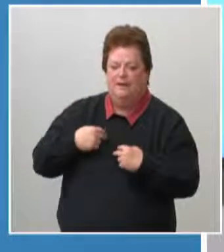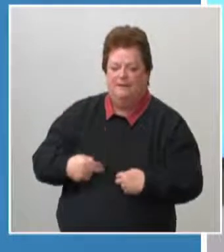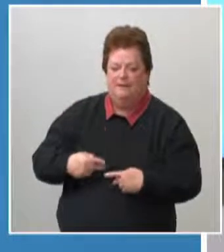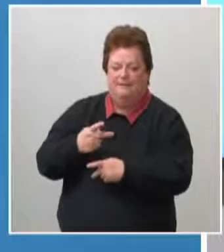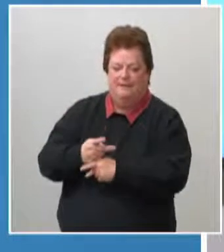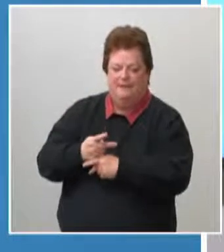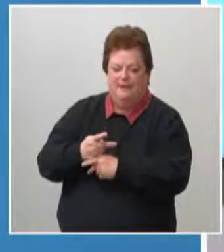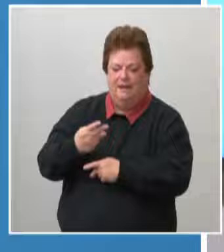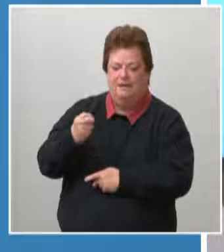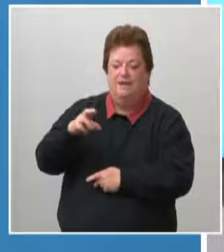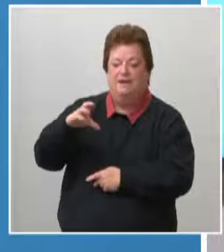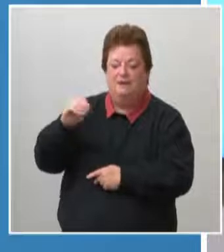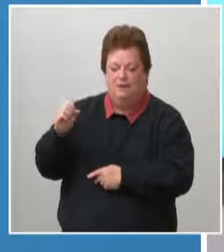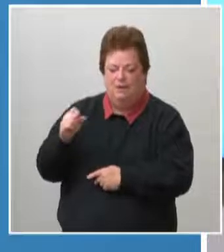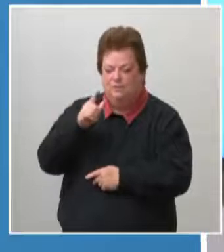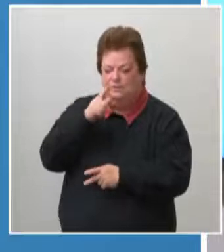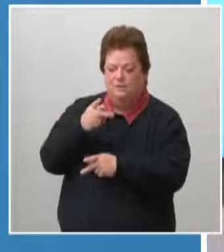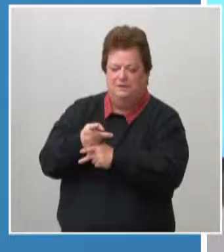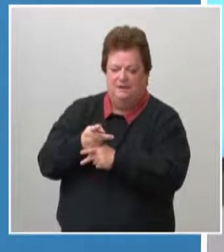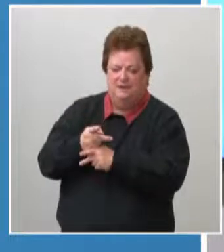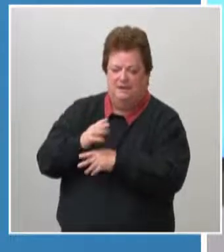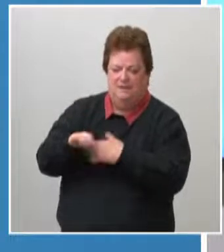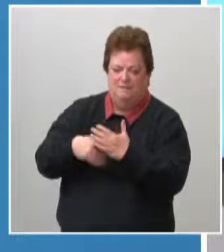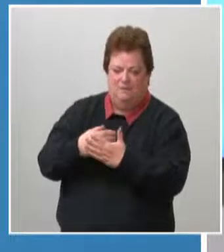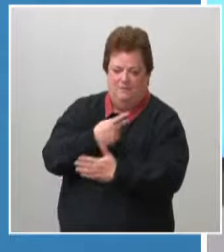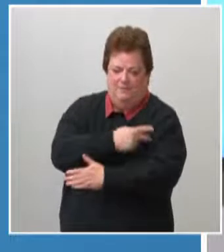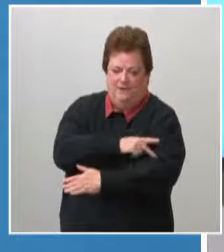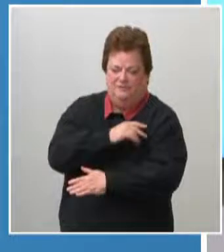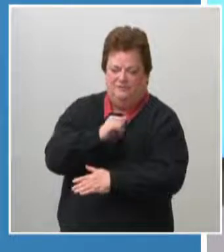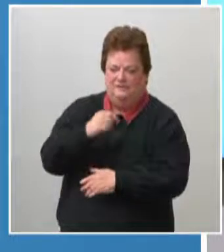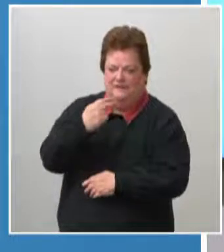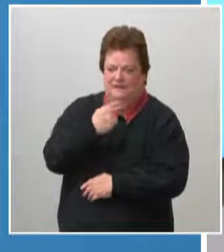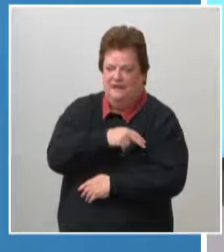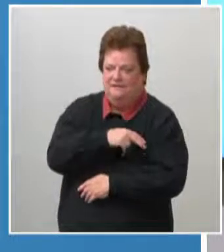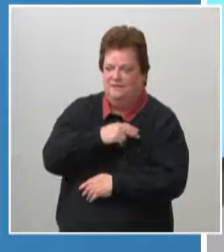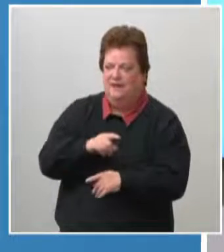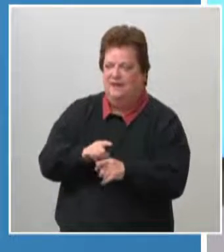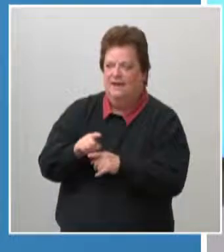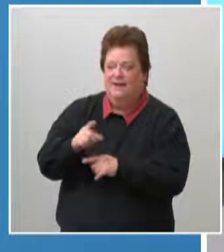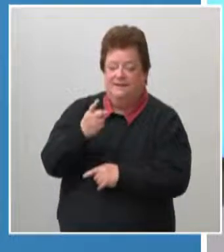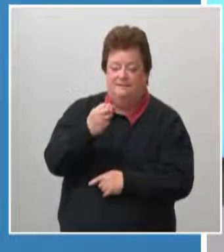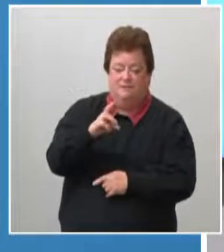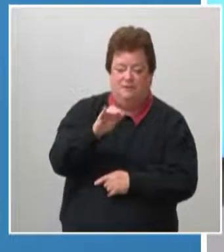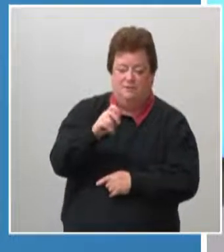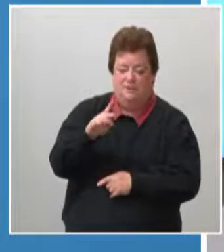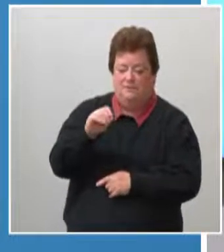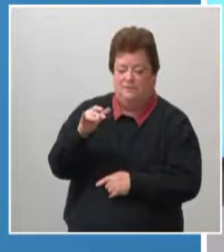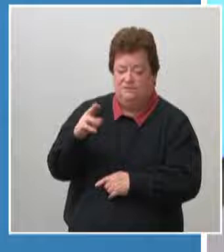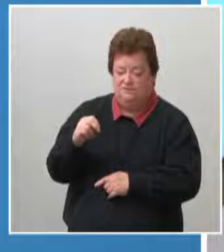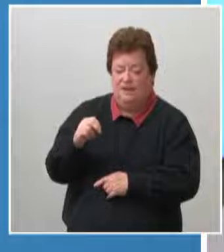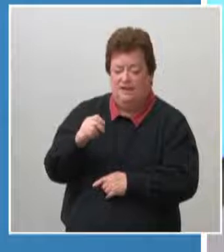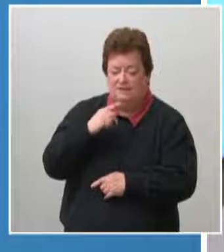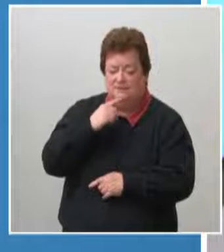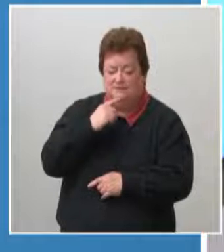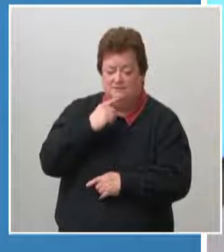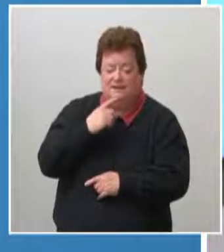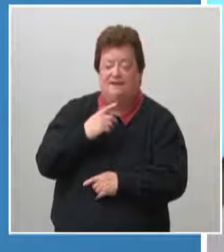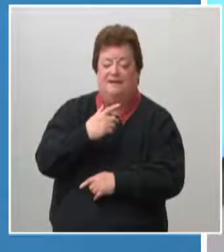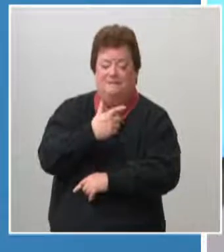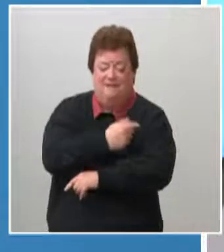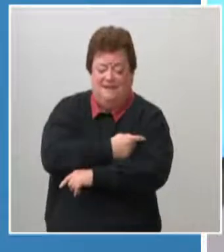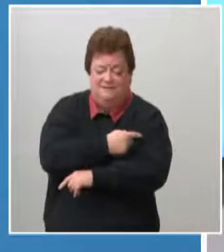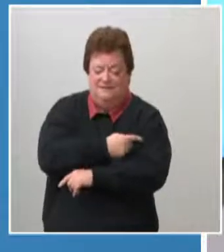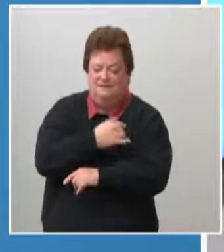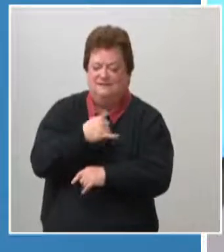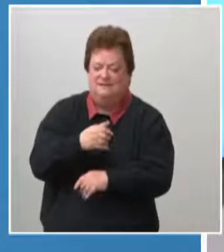taking care of all these patients at the hospital. As Dr. Rapp and John mentioned, vaccines remain a powerful tool